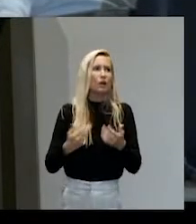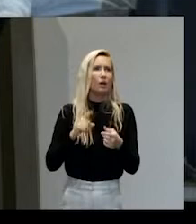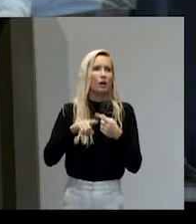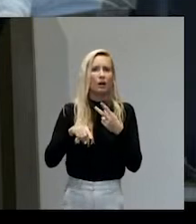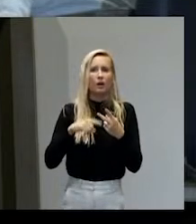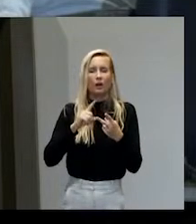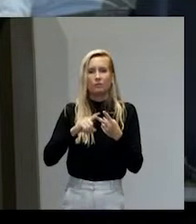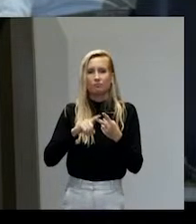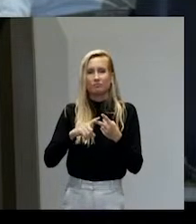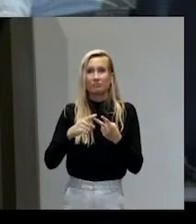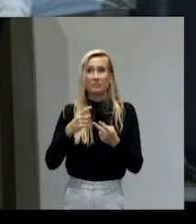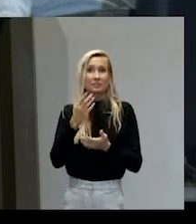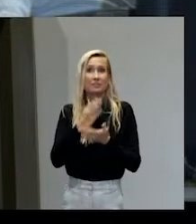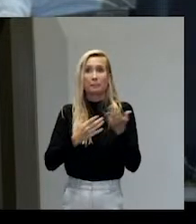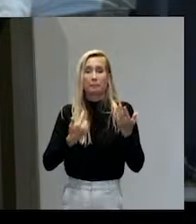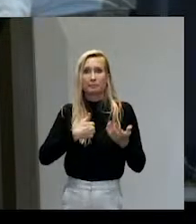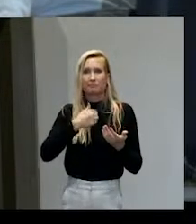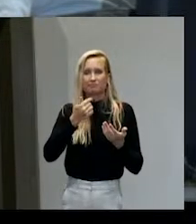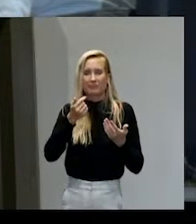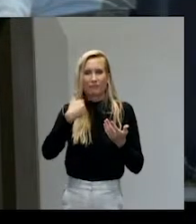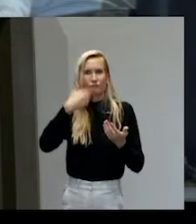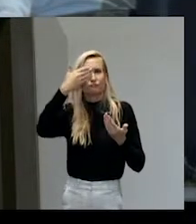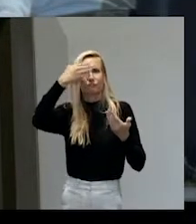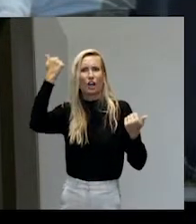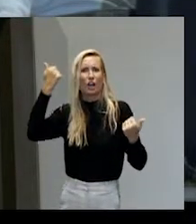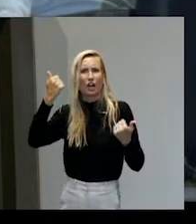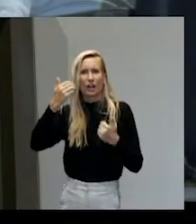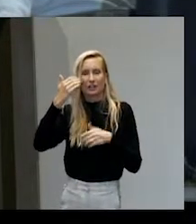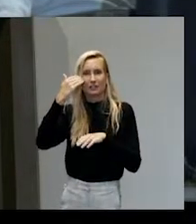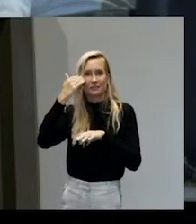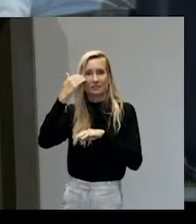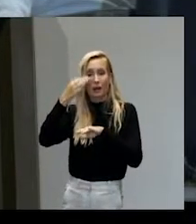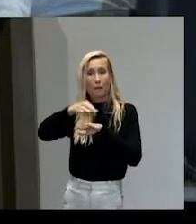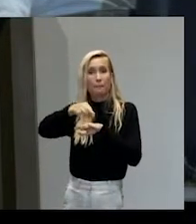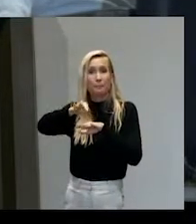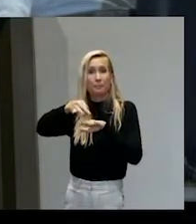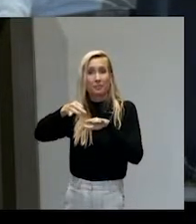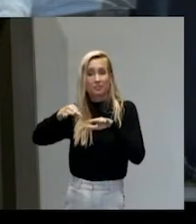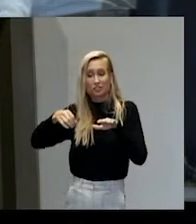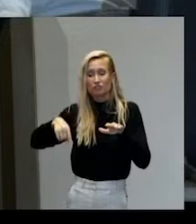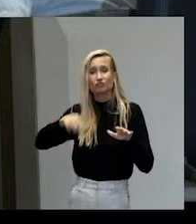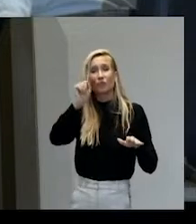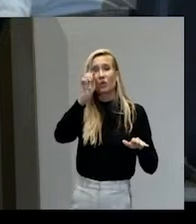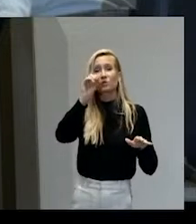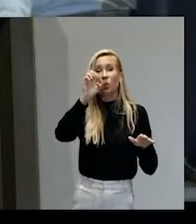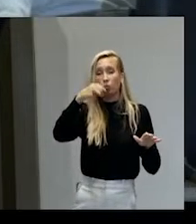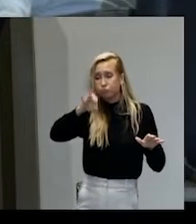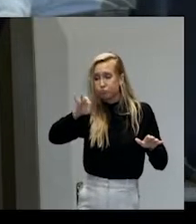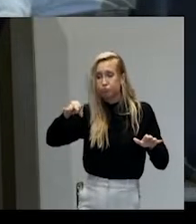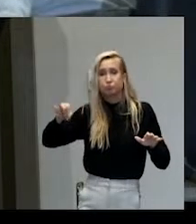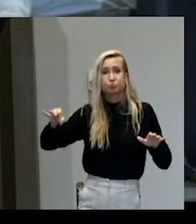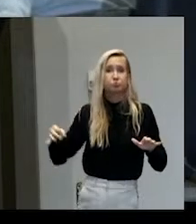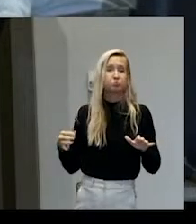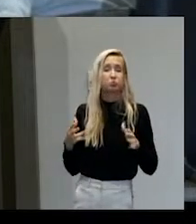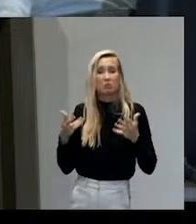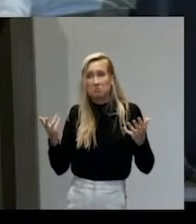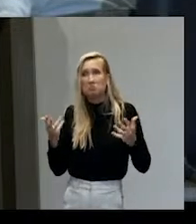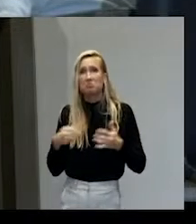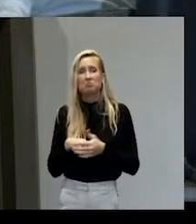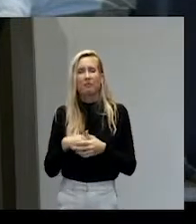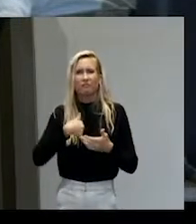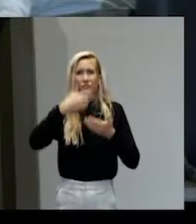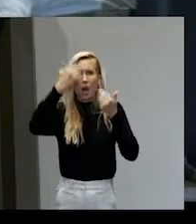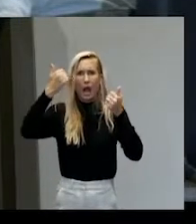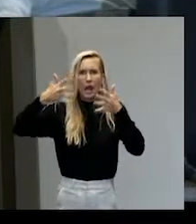my toenails I haven't taken off for months. And it wouldn't bother me, but apparently it bothers other